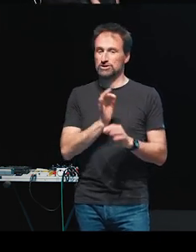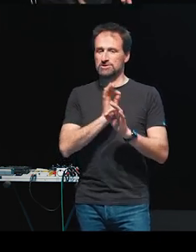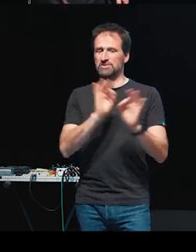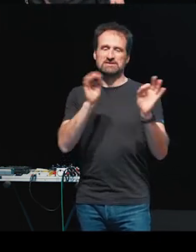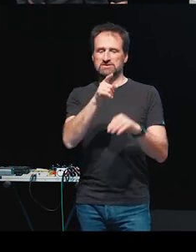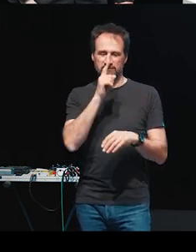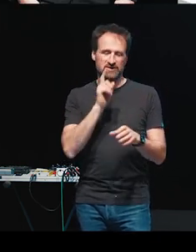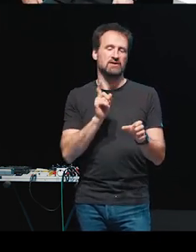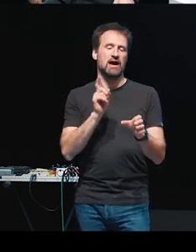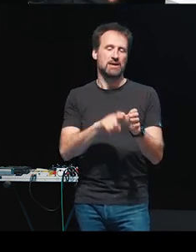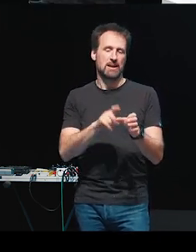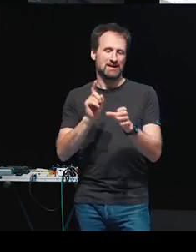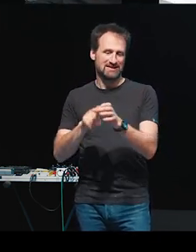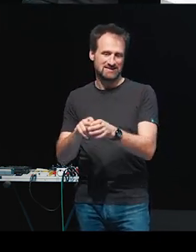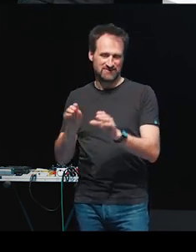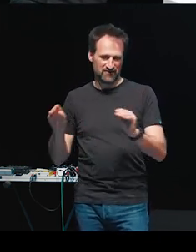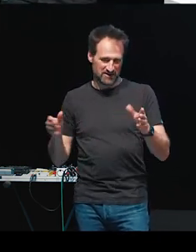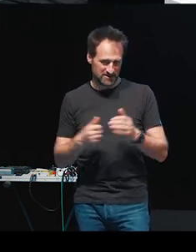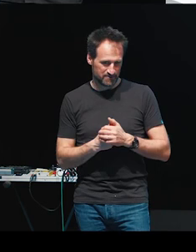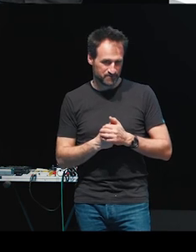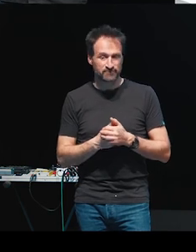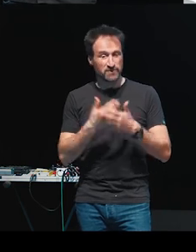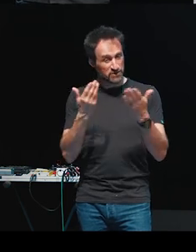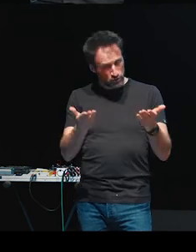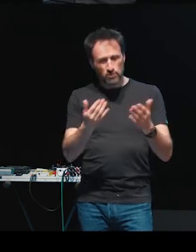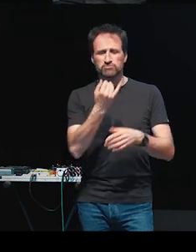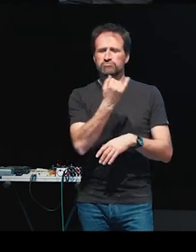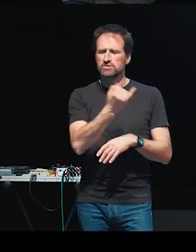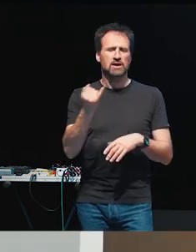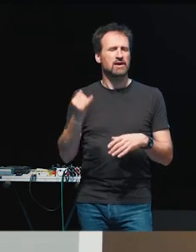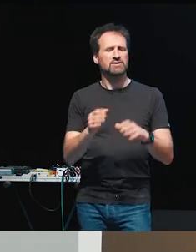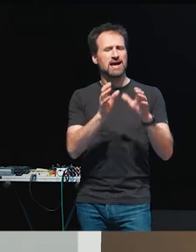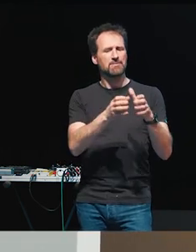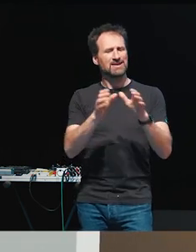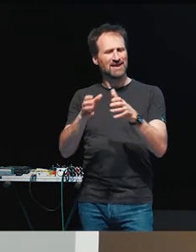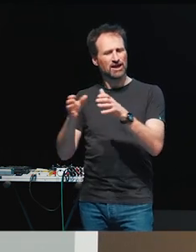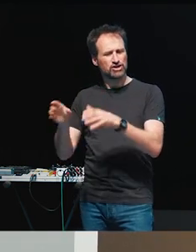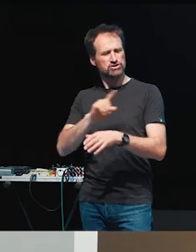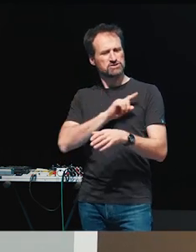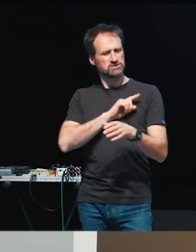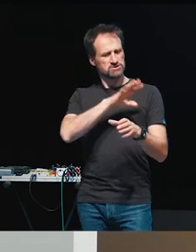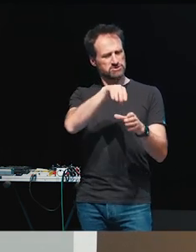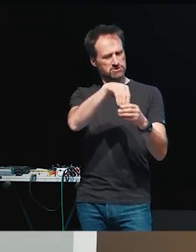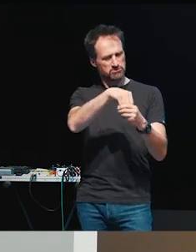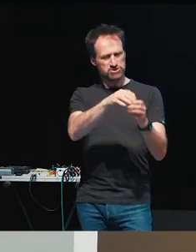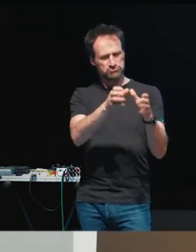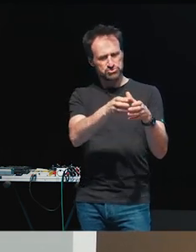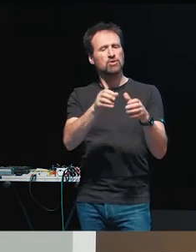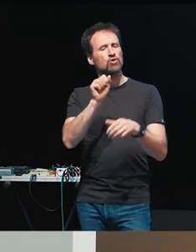hyperlinks. In this case, you have different self-contained applications and you can integrate them with